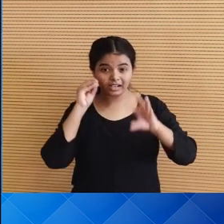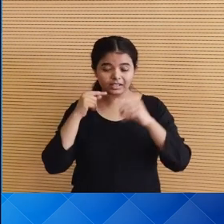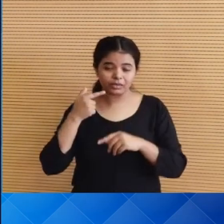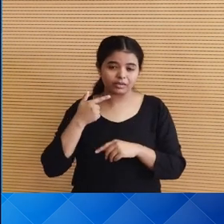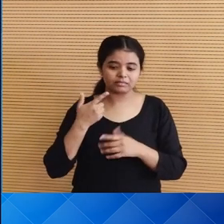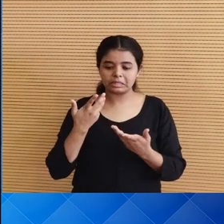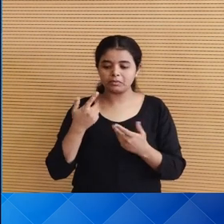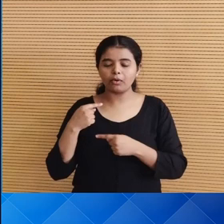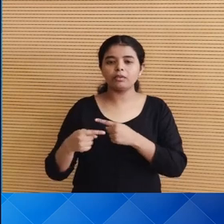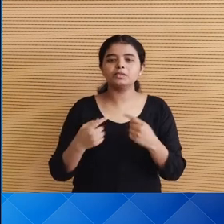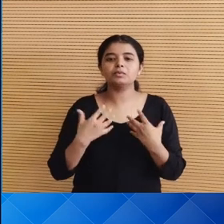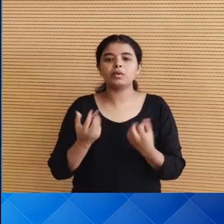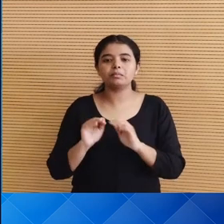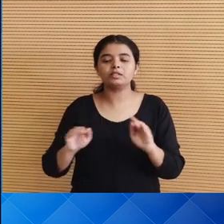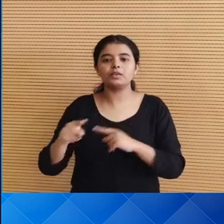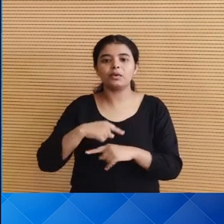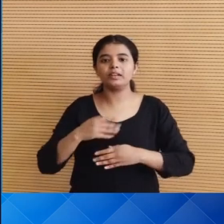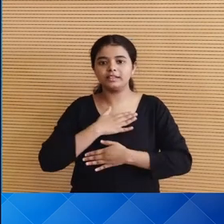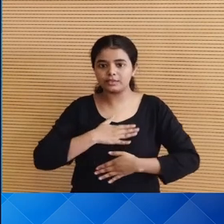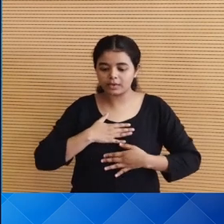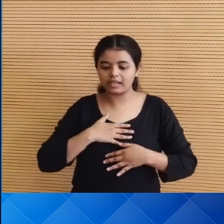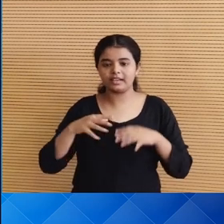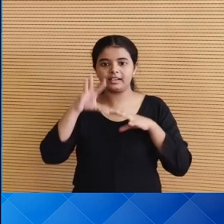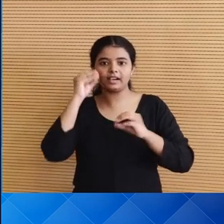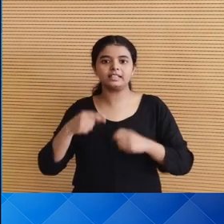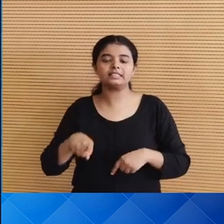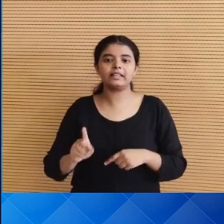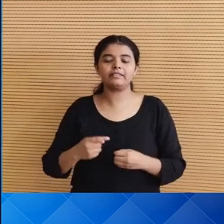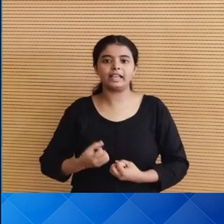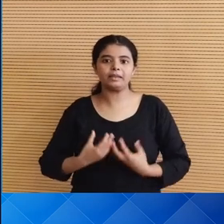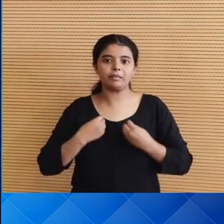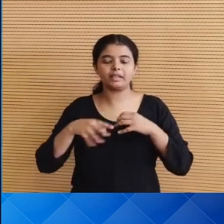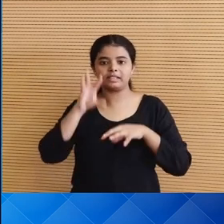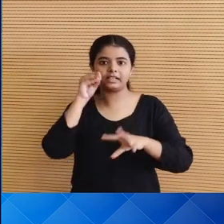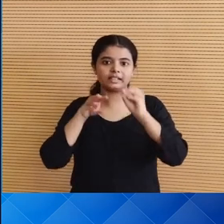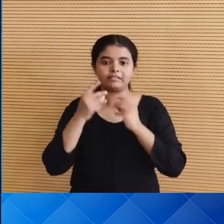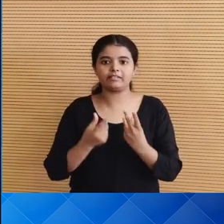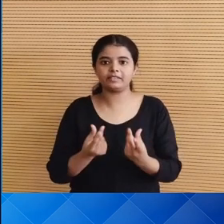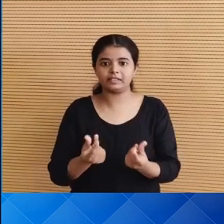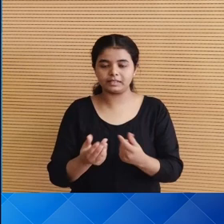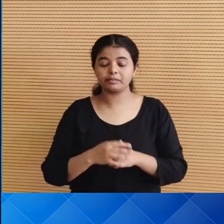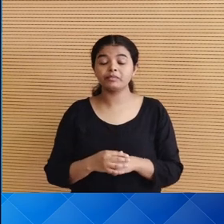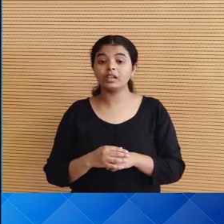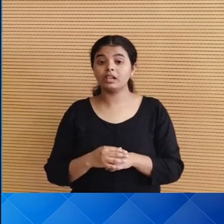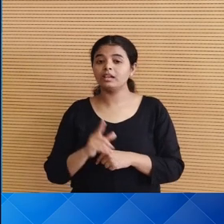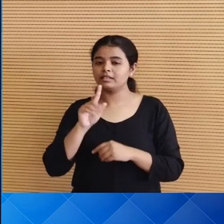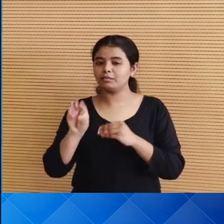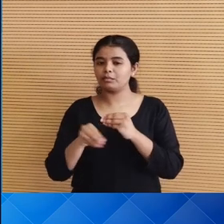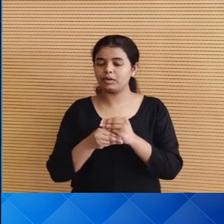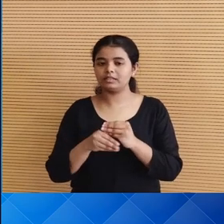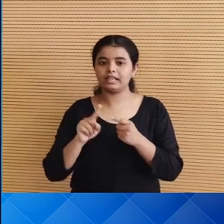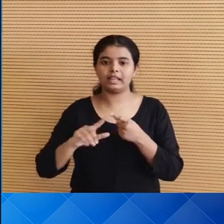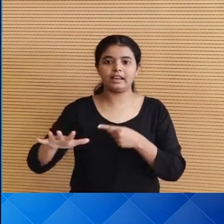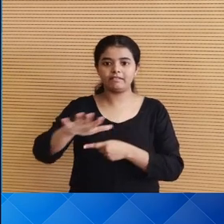joyful environment, and a lot of opportunities needs to be given for literacy and numeracy, and of course, environment plays a very important